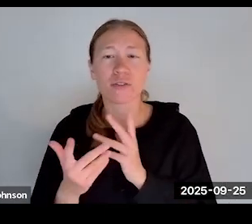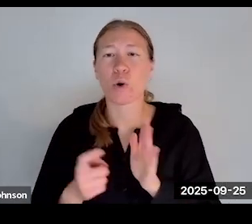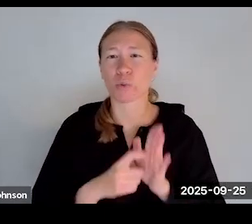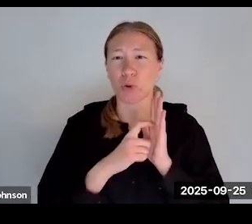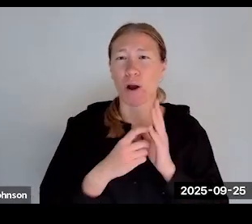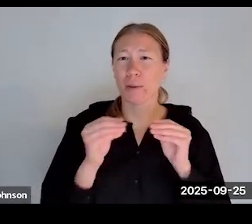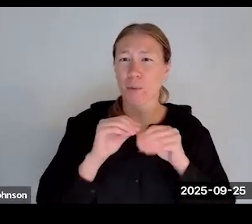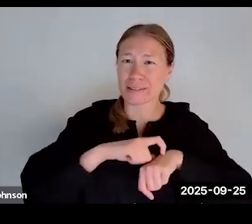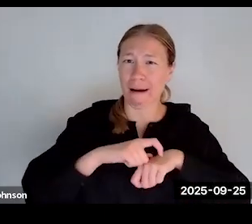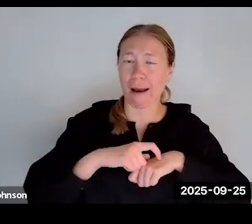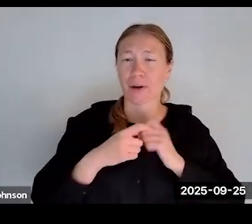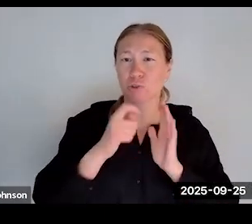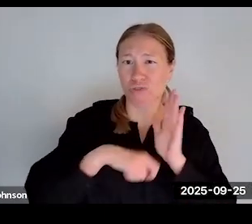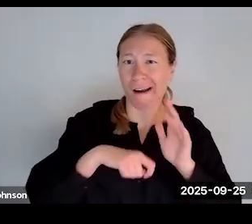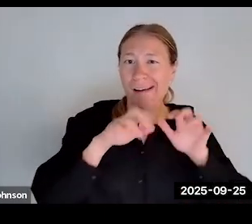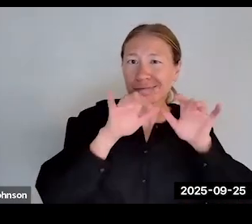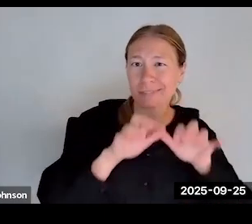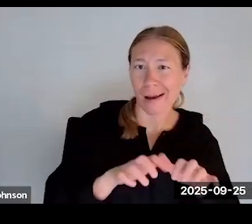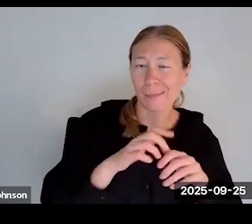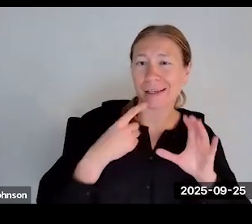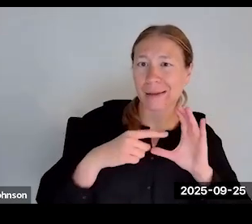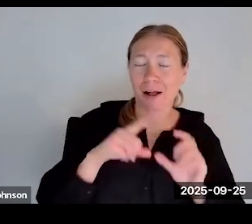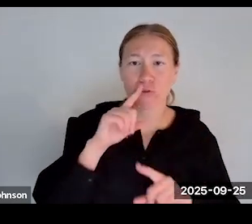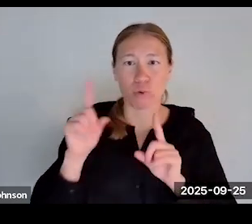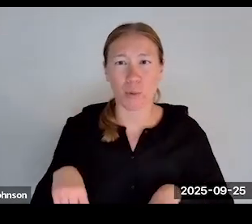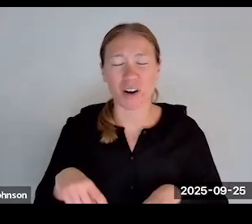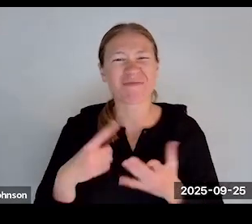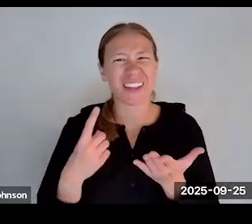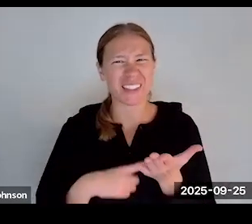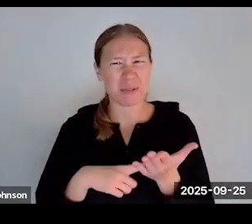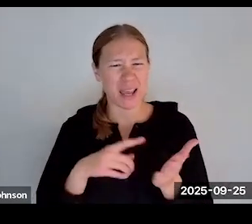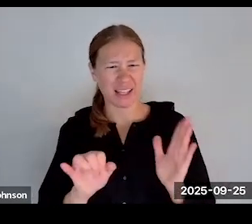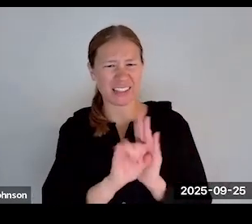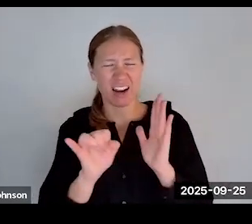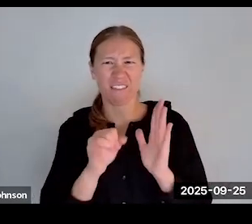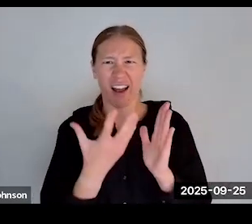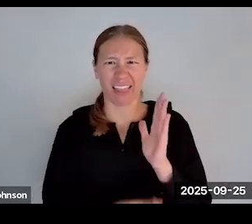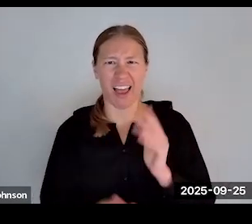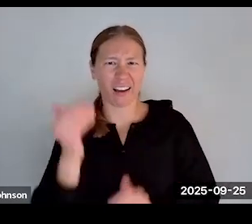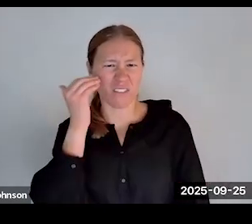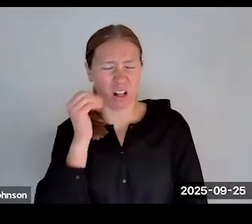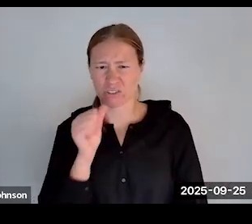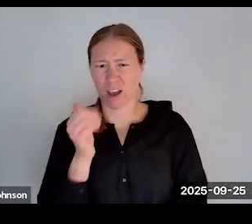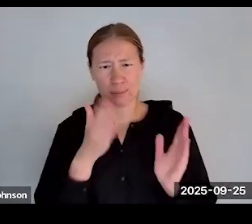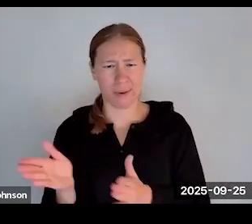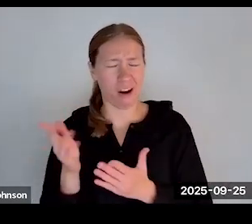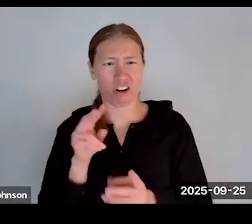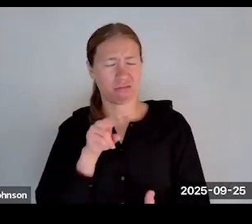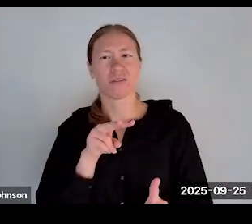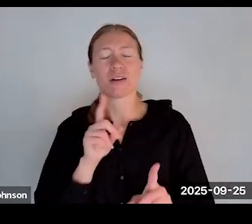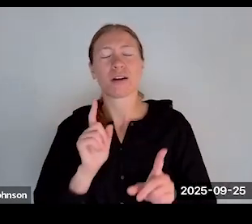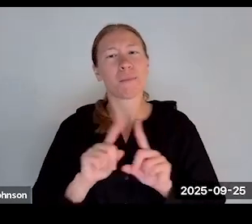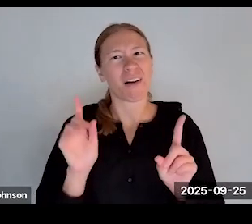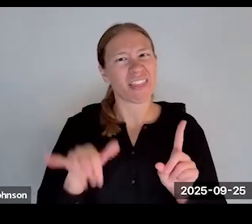and reports, which can sometimes be mistaken for a lack of knowledge or preparation. These challenges can also